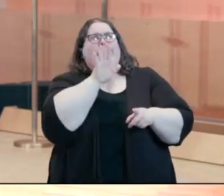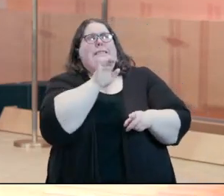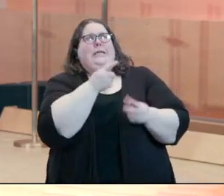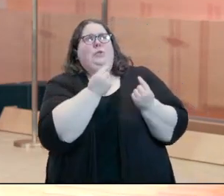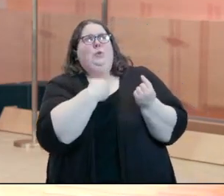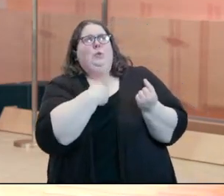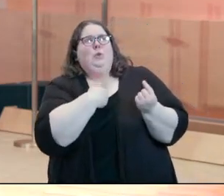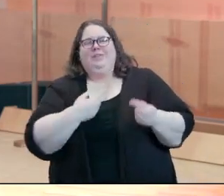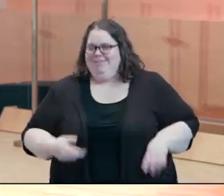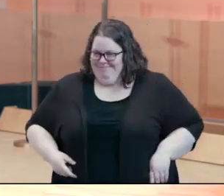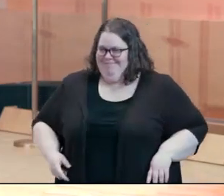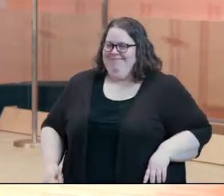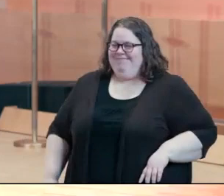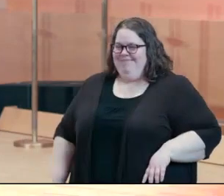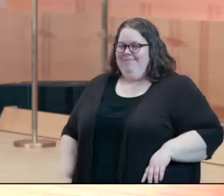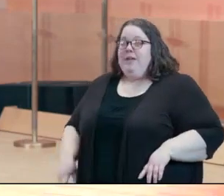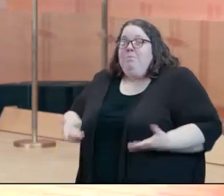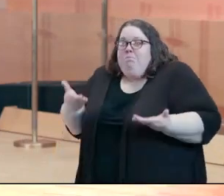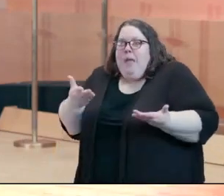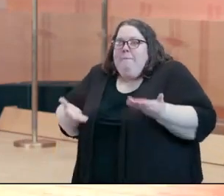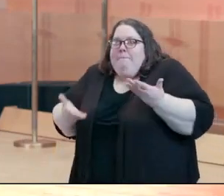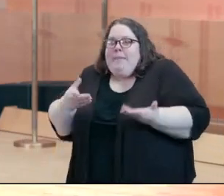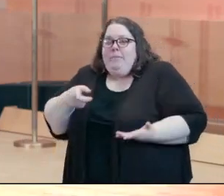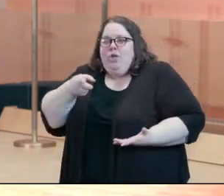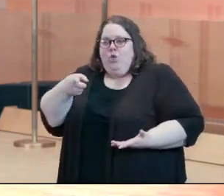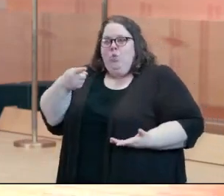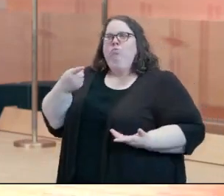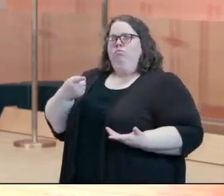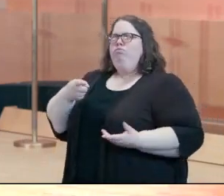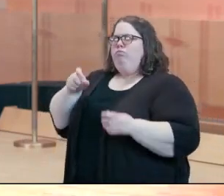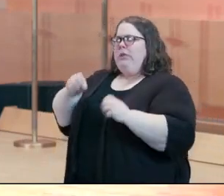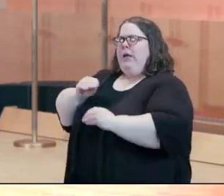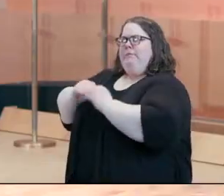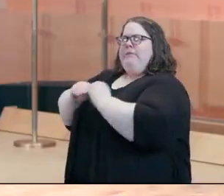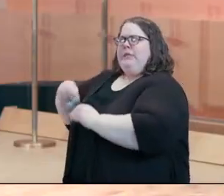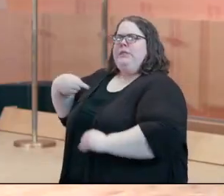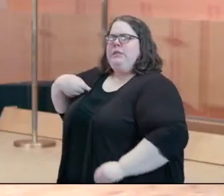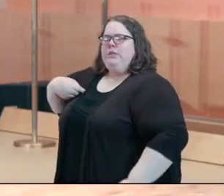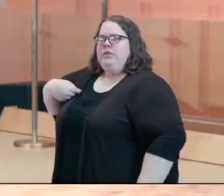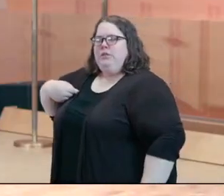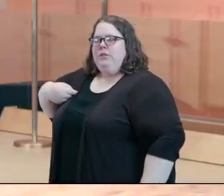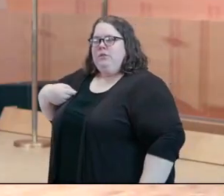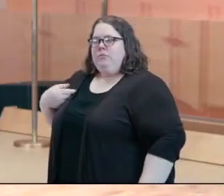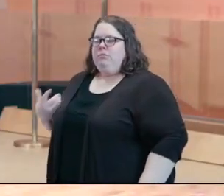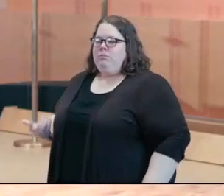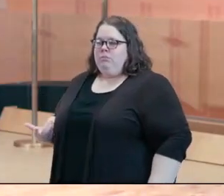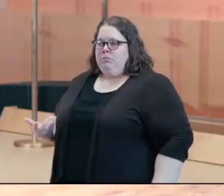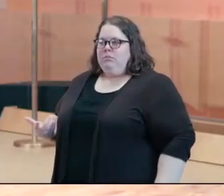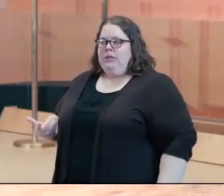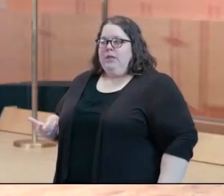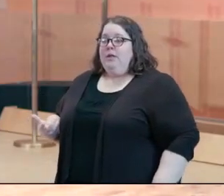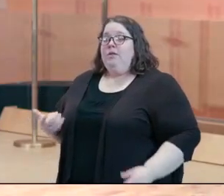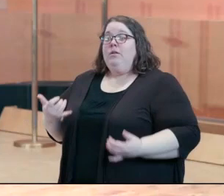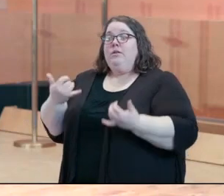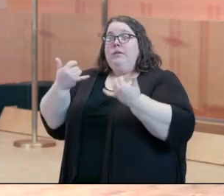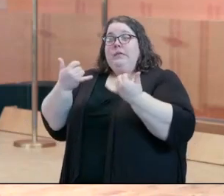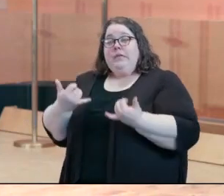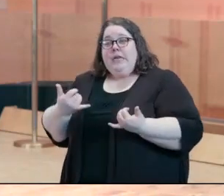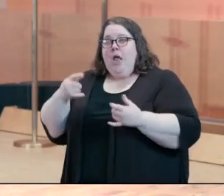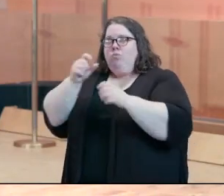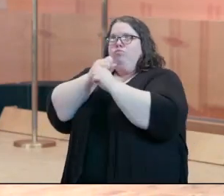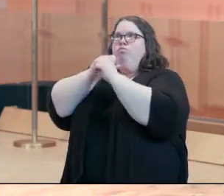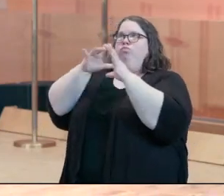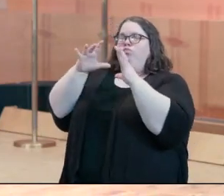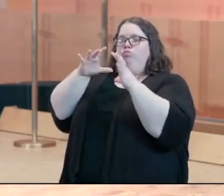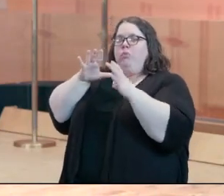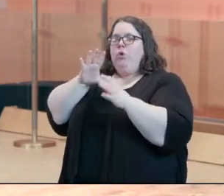do? But maybe there's hope that you can fix that dryer. But now imagine that you throw